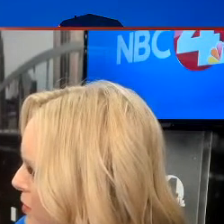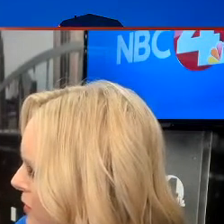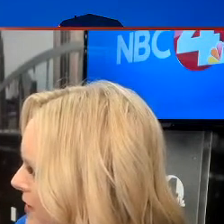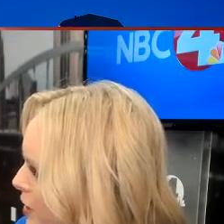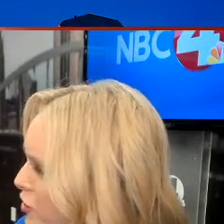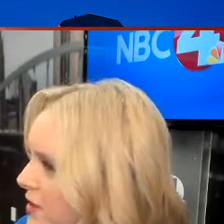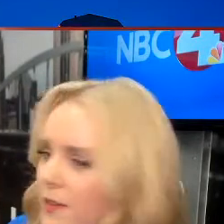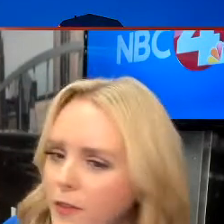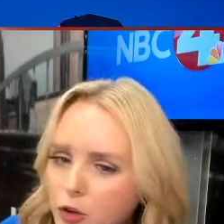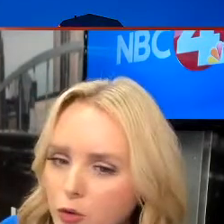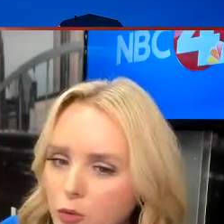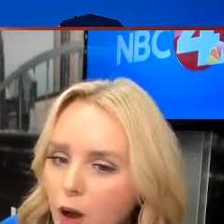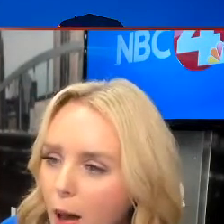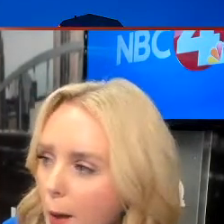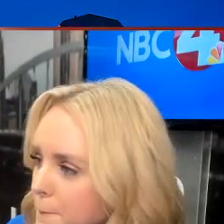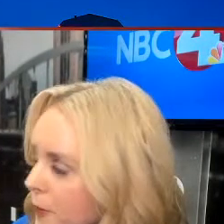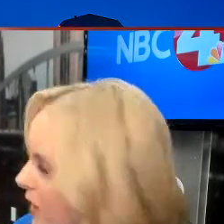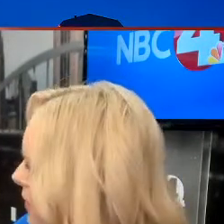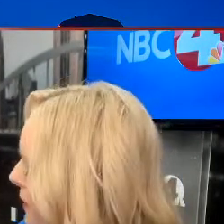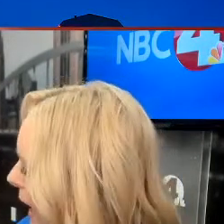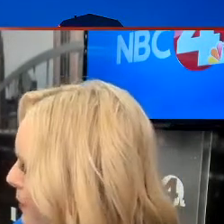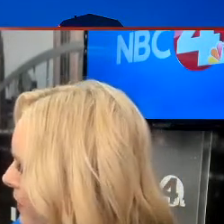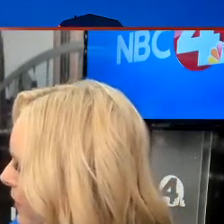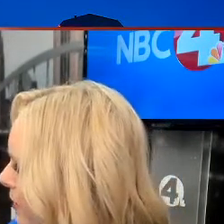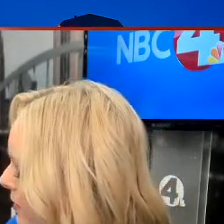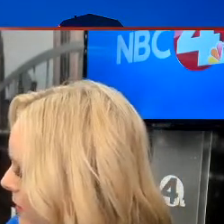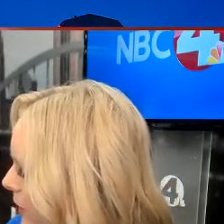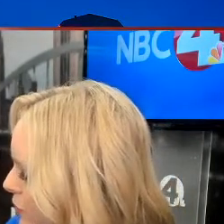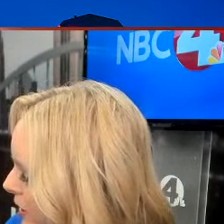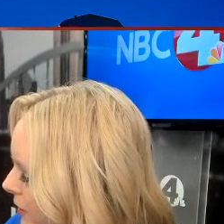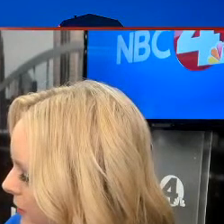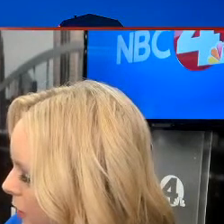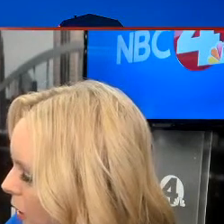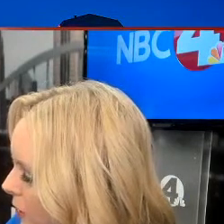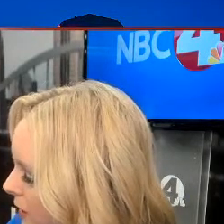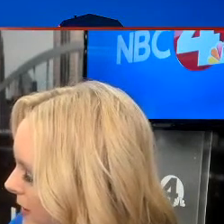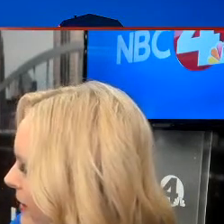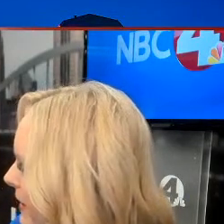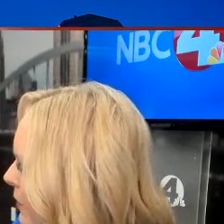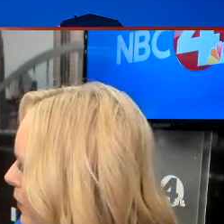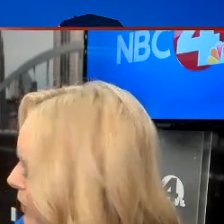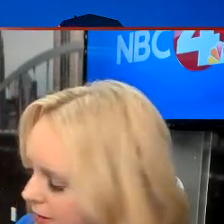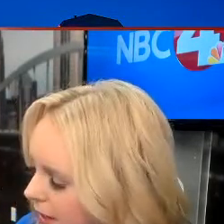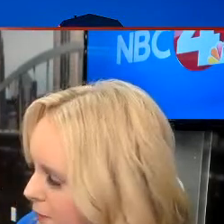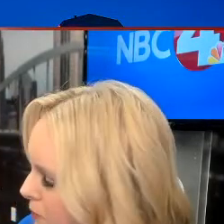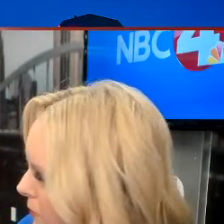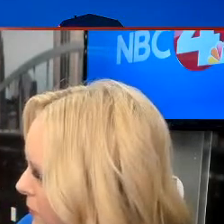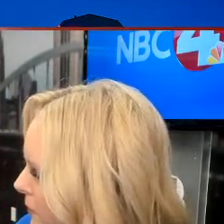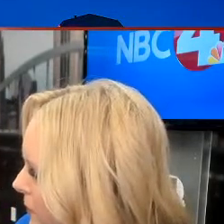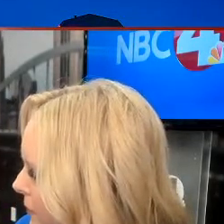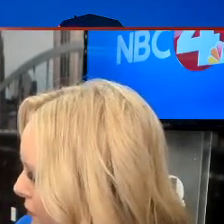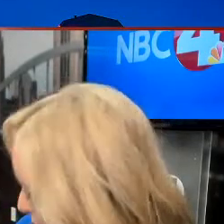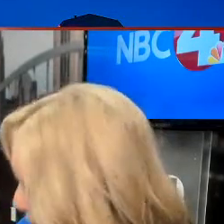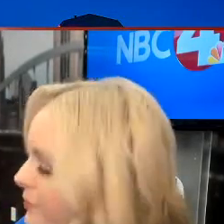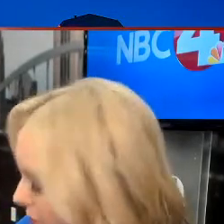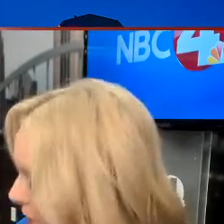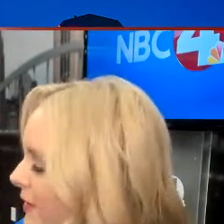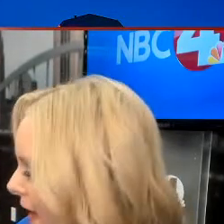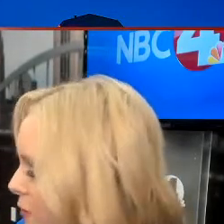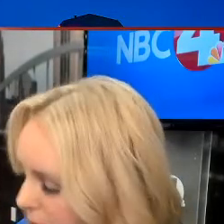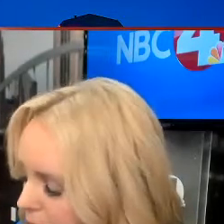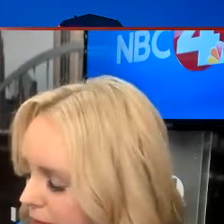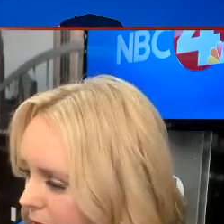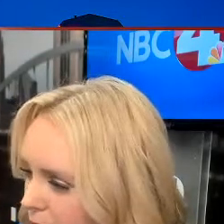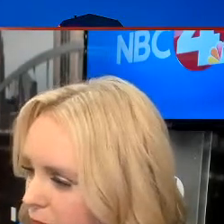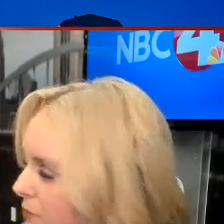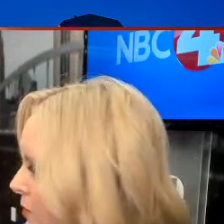the hospitalizations and the new the map, I'm trying to recall the exact name of it. What is it again? Well, there's the travel advisory map.